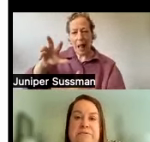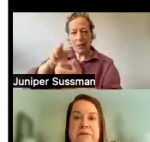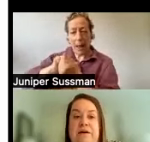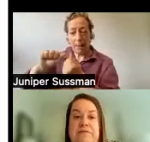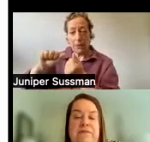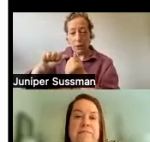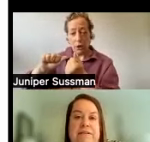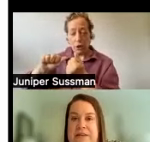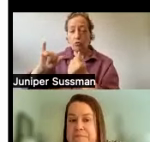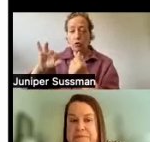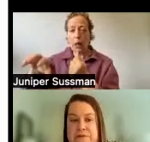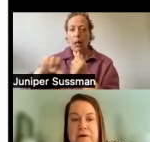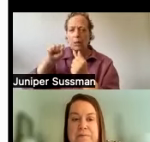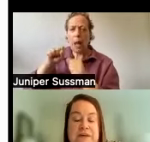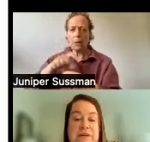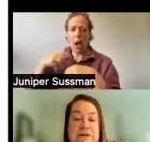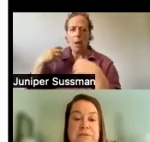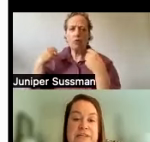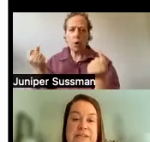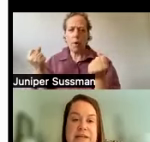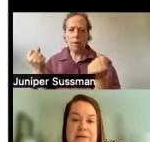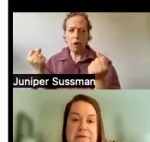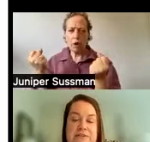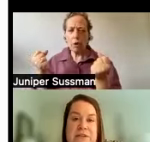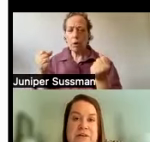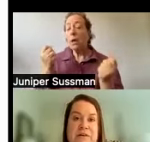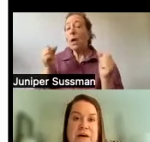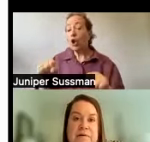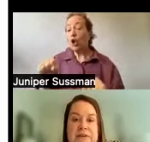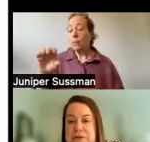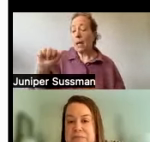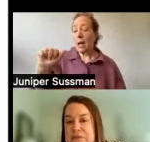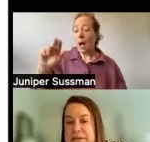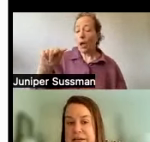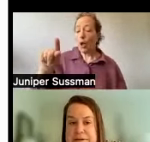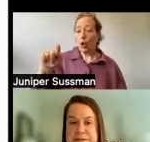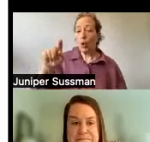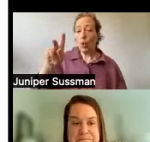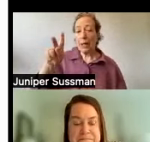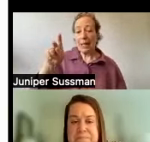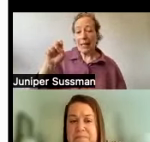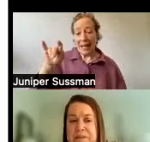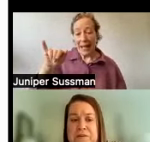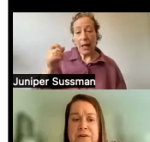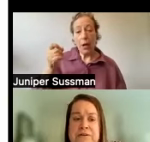time to recover from. Examples are probably acute kidney damage, acute lung damage.